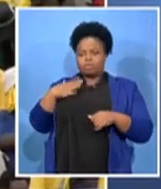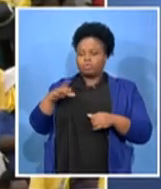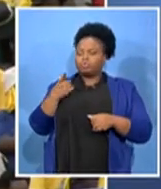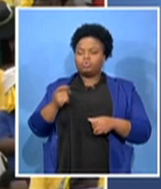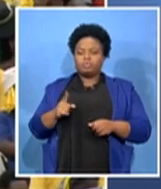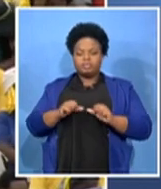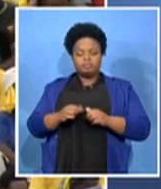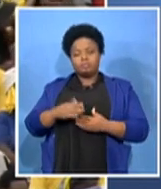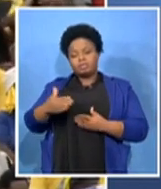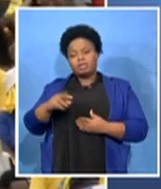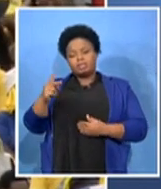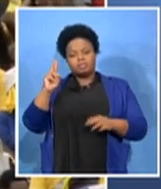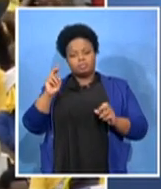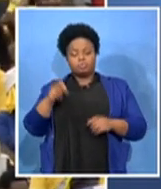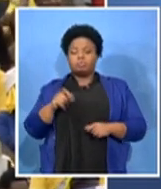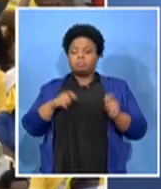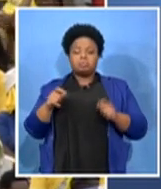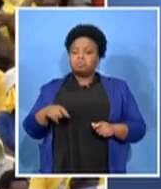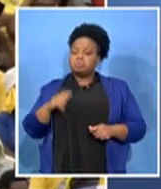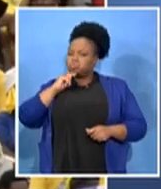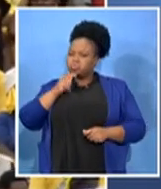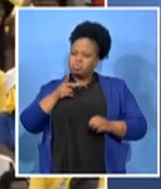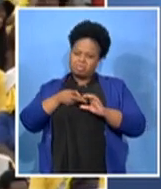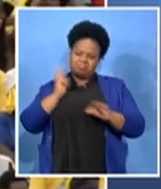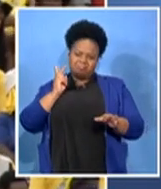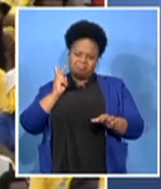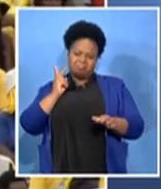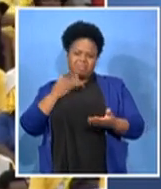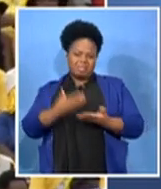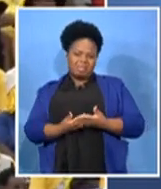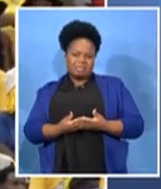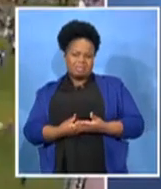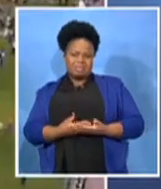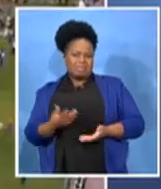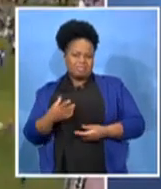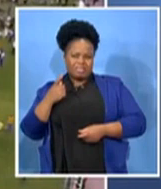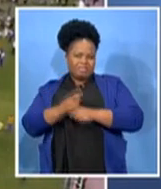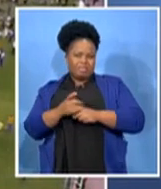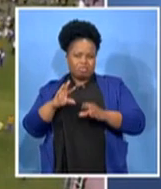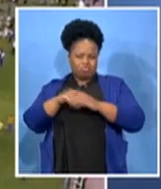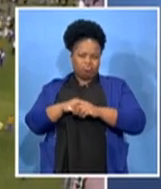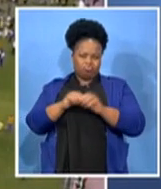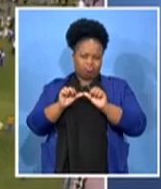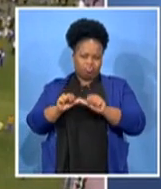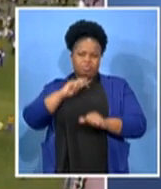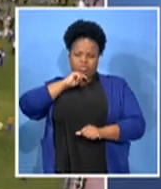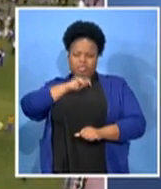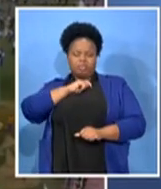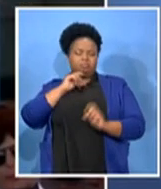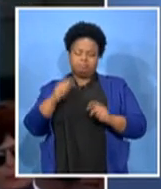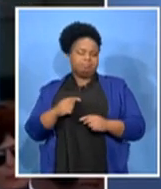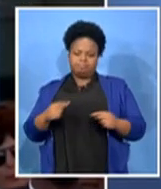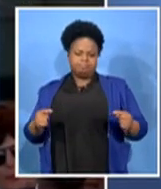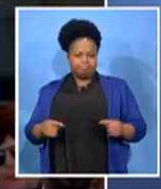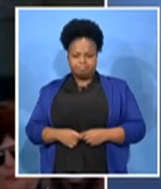will kind of like difficulty in really believing going forward.